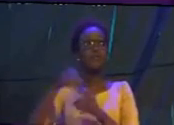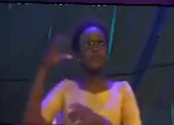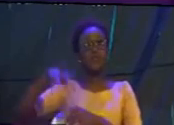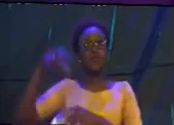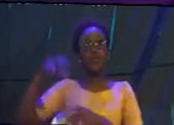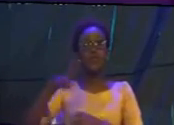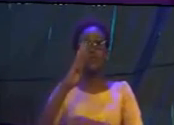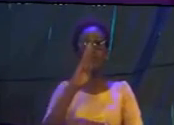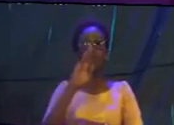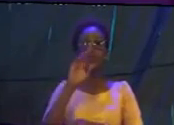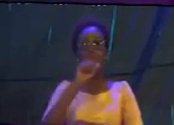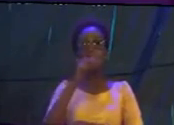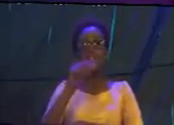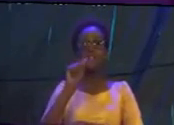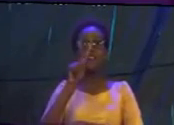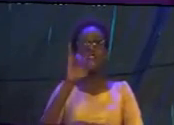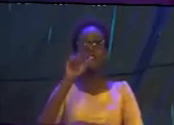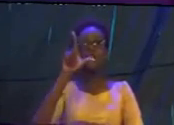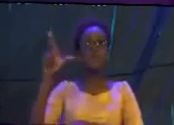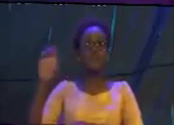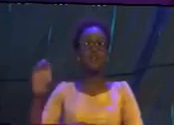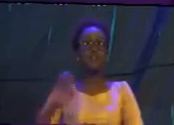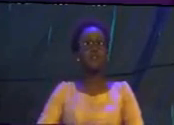Congo Brazzaville.